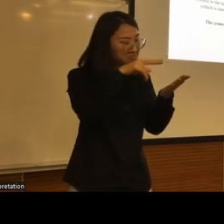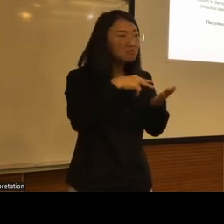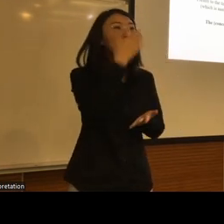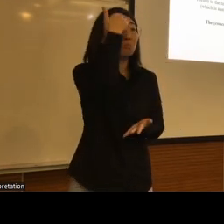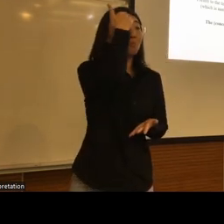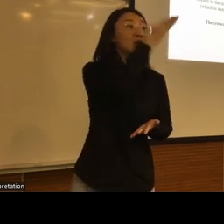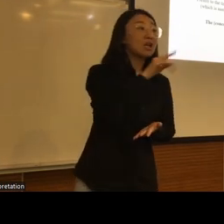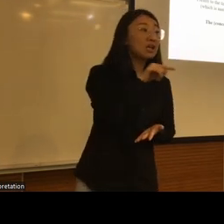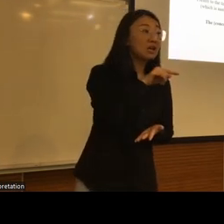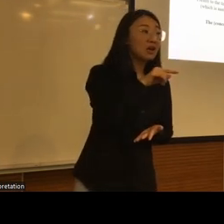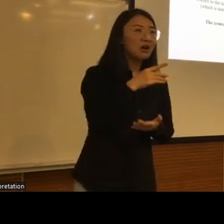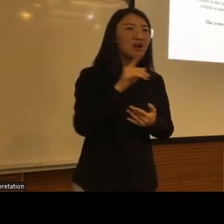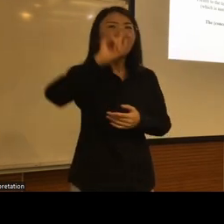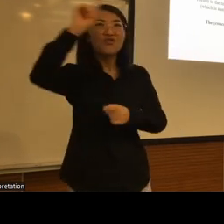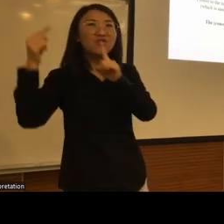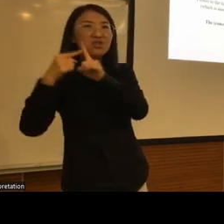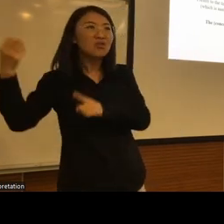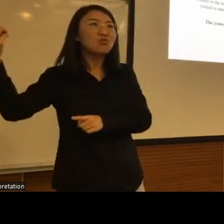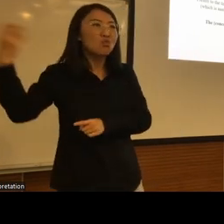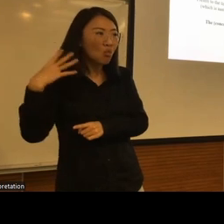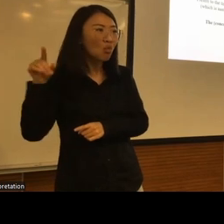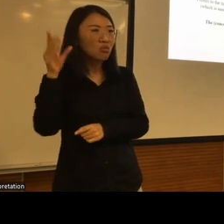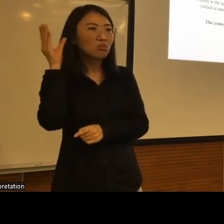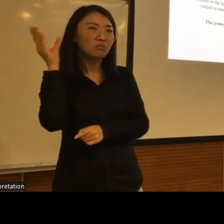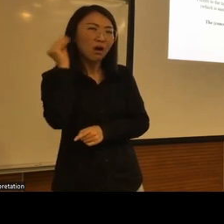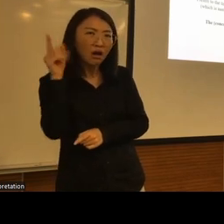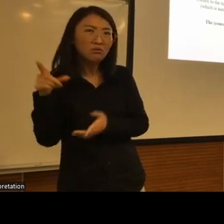but when somebody speaks it, you don't understand.